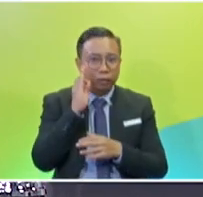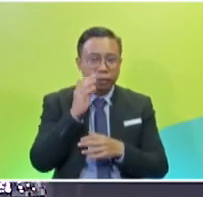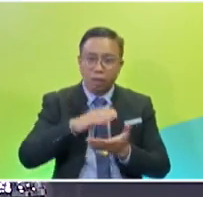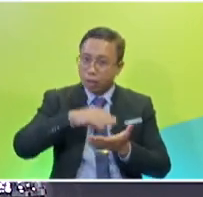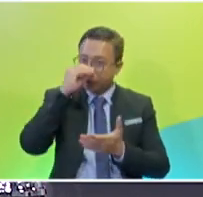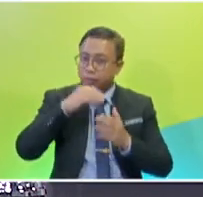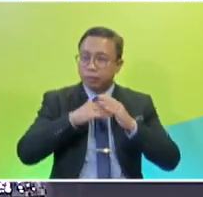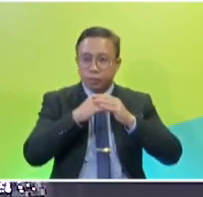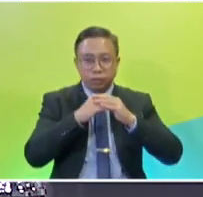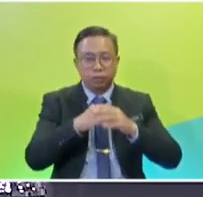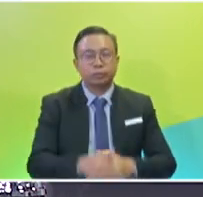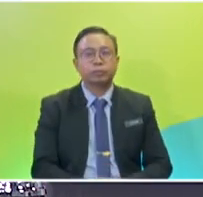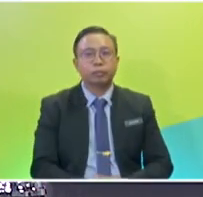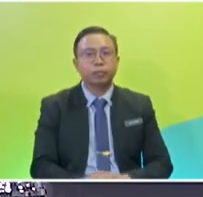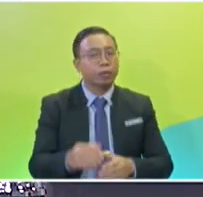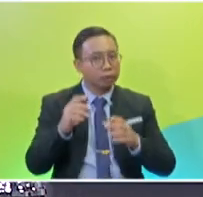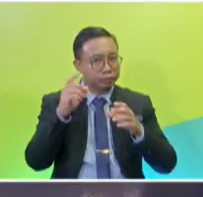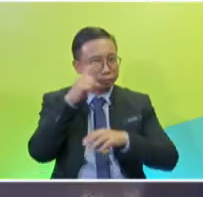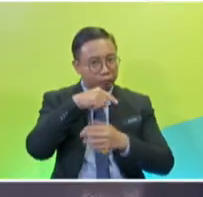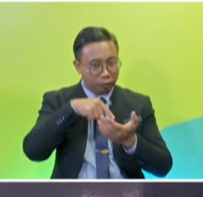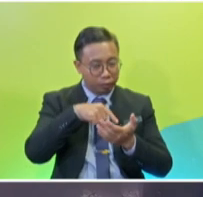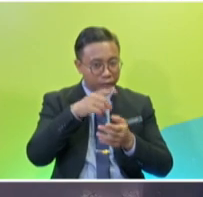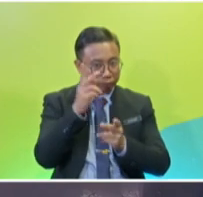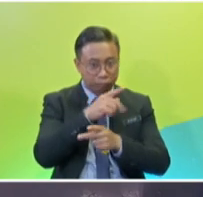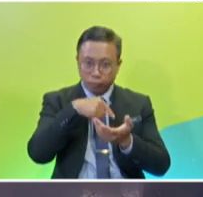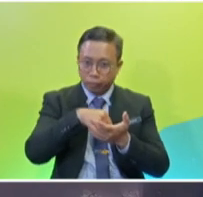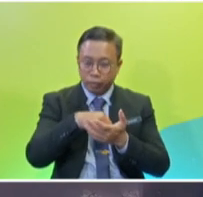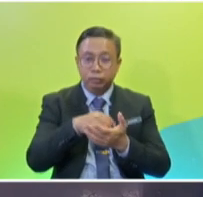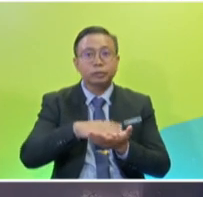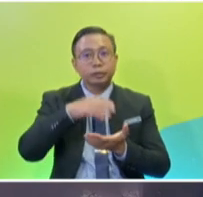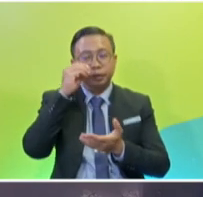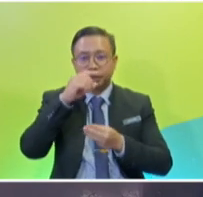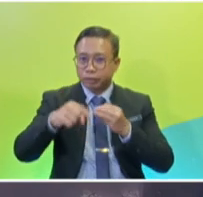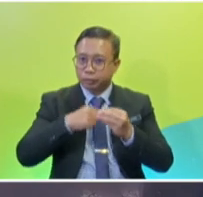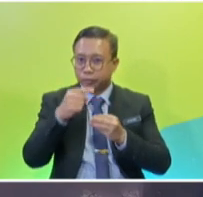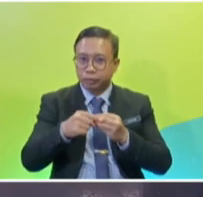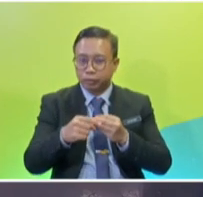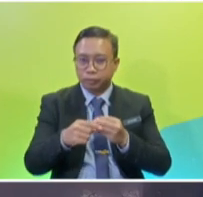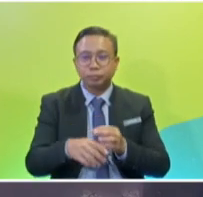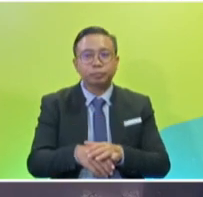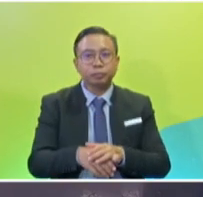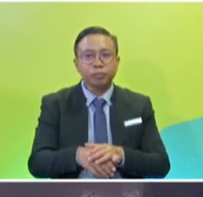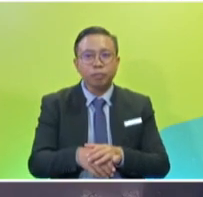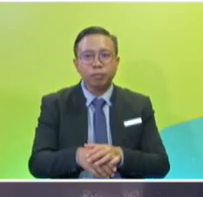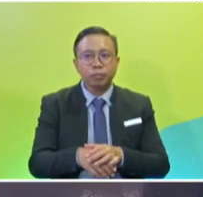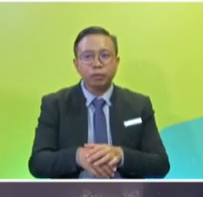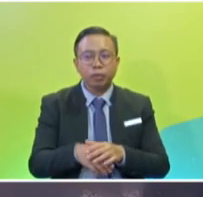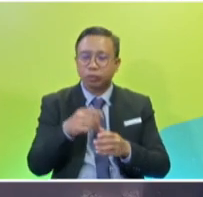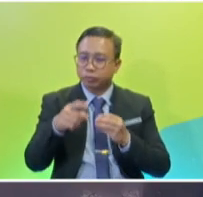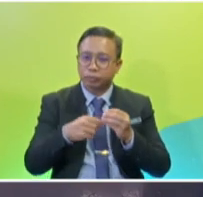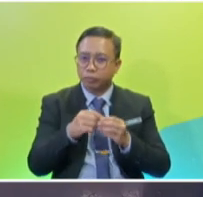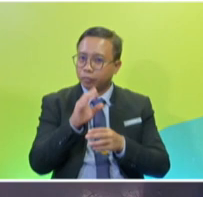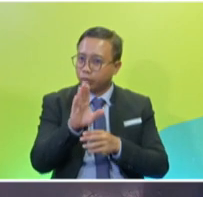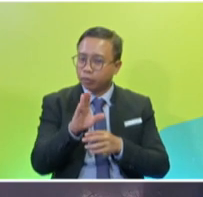Inggeris. Right now, for this segment, Madam, I believe we are learning about growing, or perhaps when you're